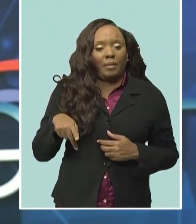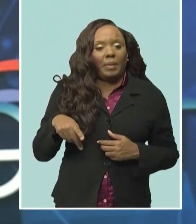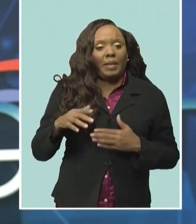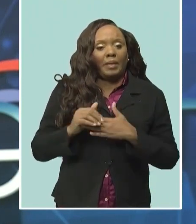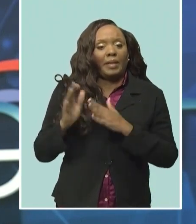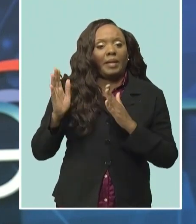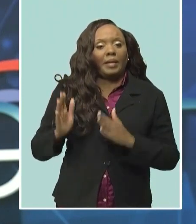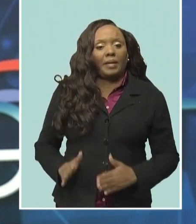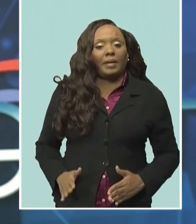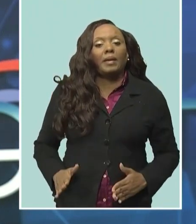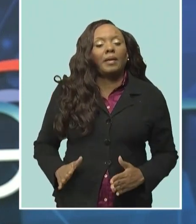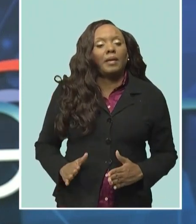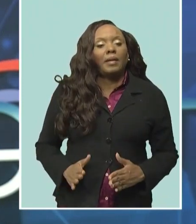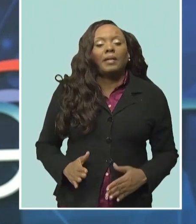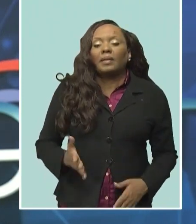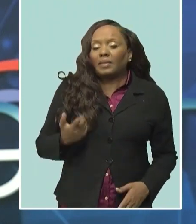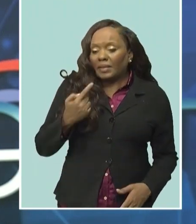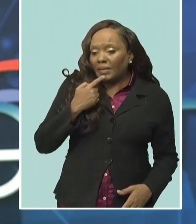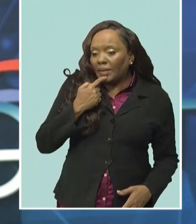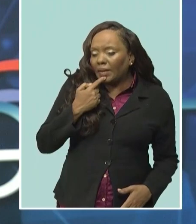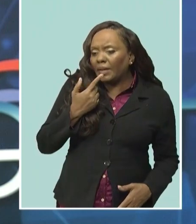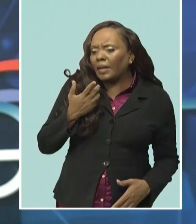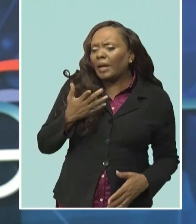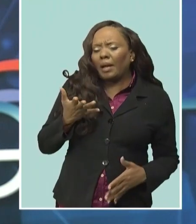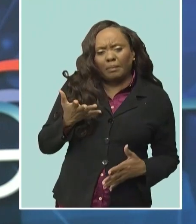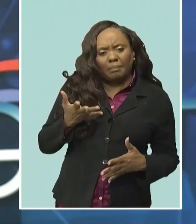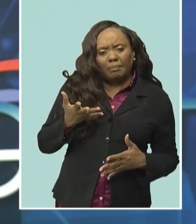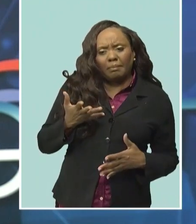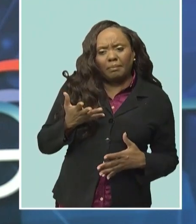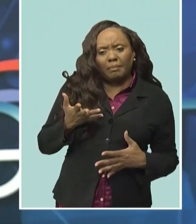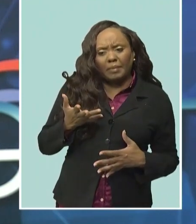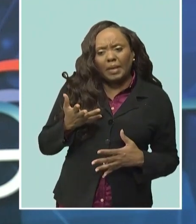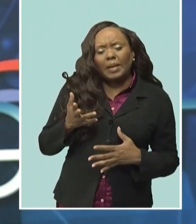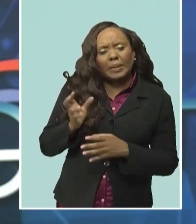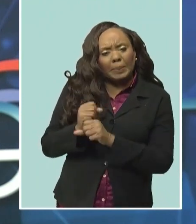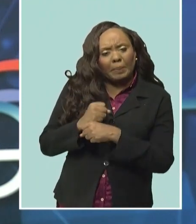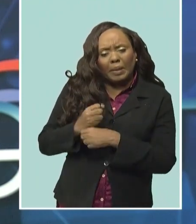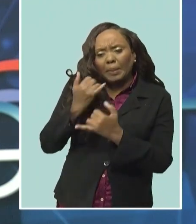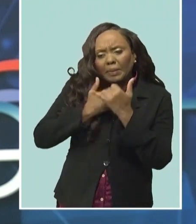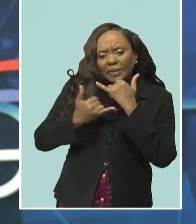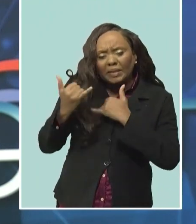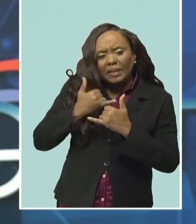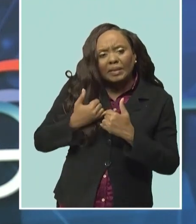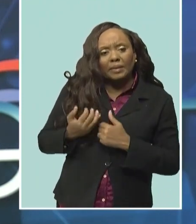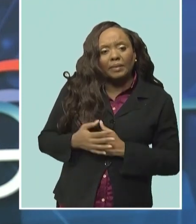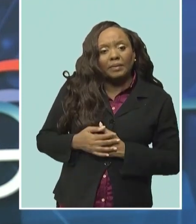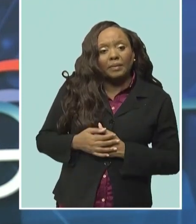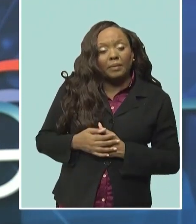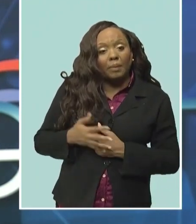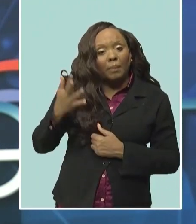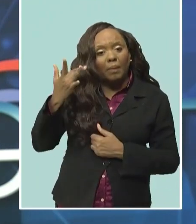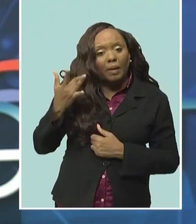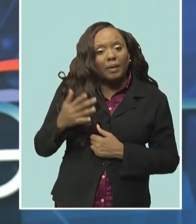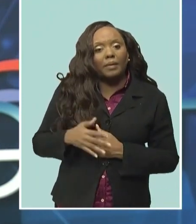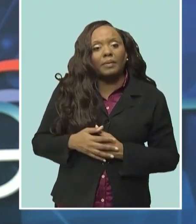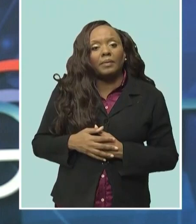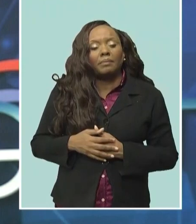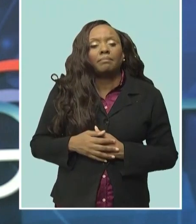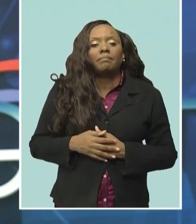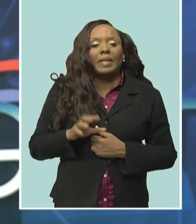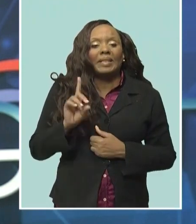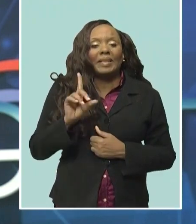about the salaries of MPs. In a statement, Senator Nichols explained Dr. Ronnie Yearwood put out a tweet